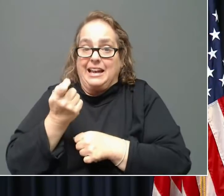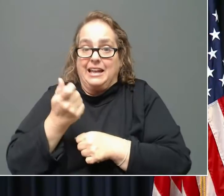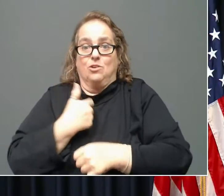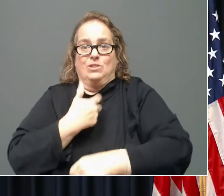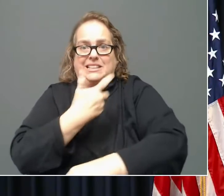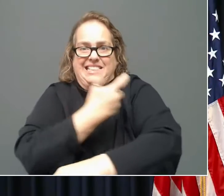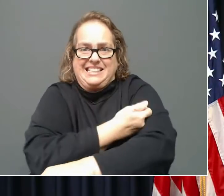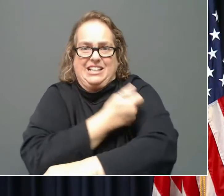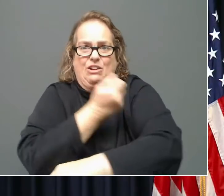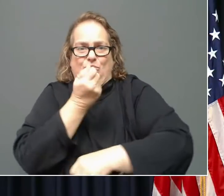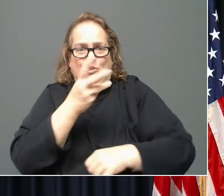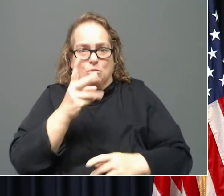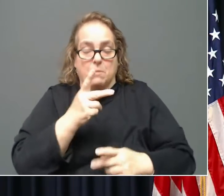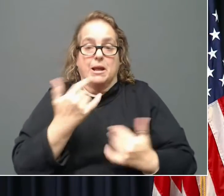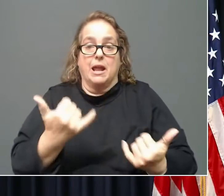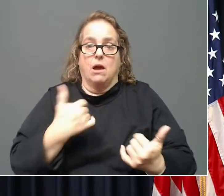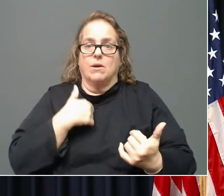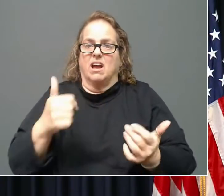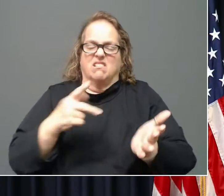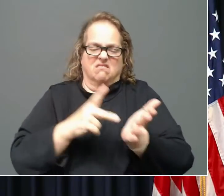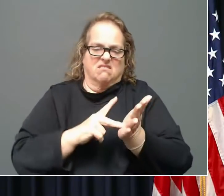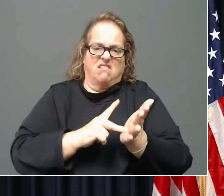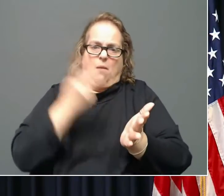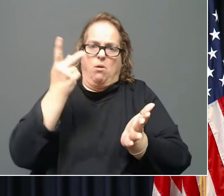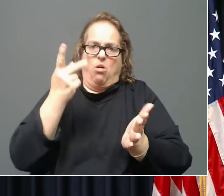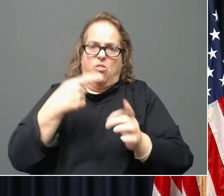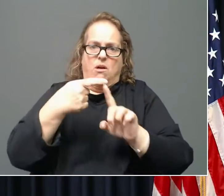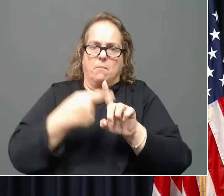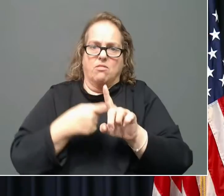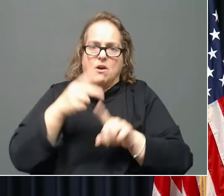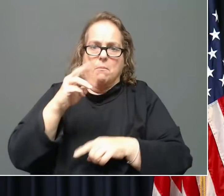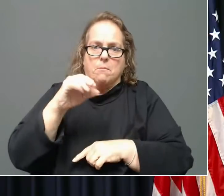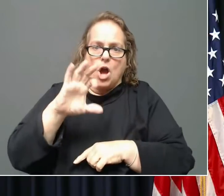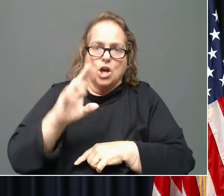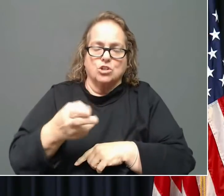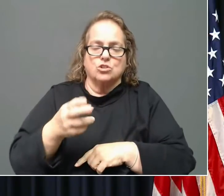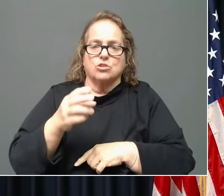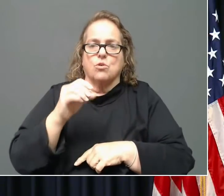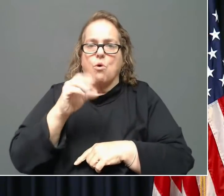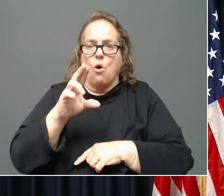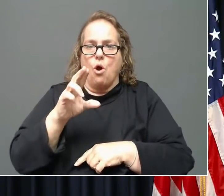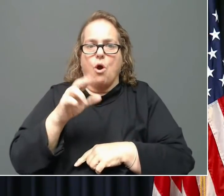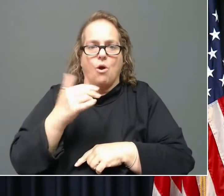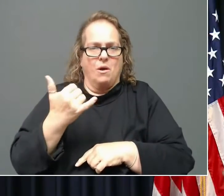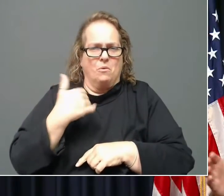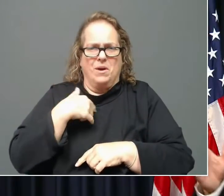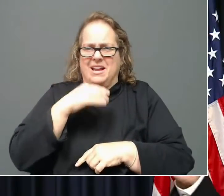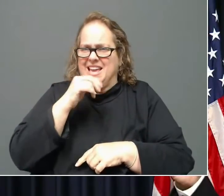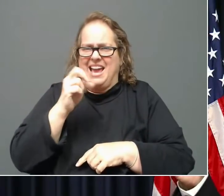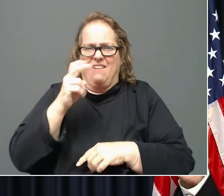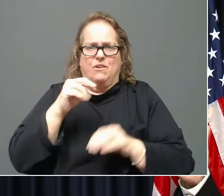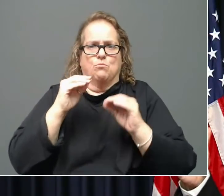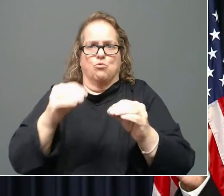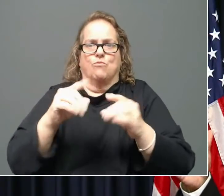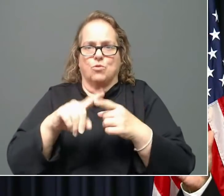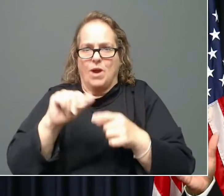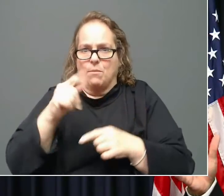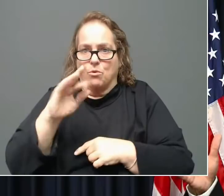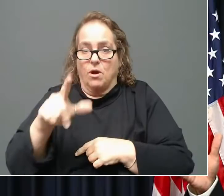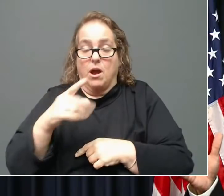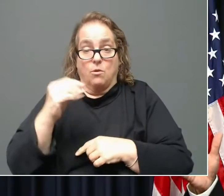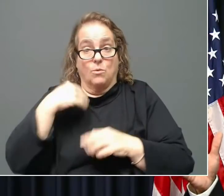to double in the month of March or just barely moving into April. And we're hoping in